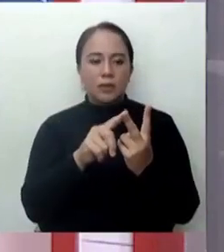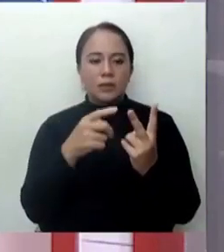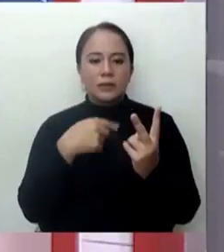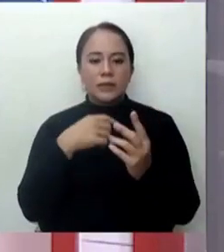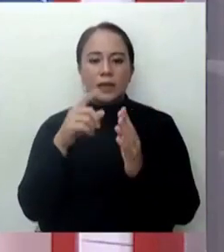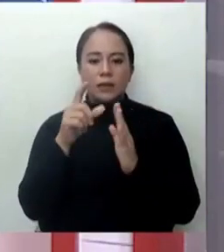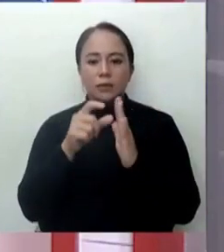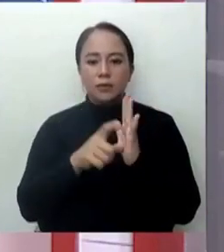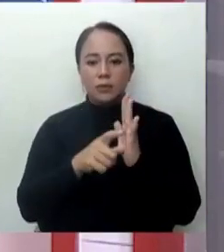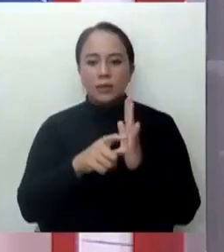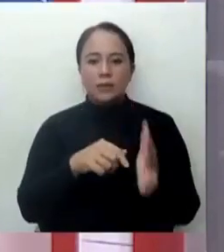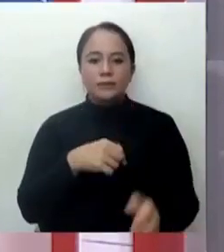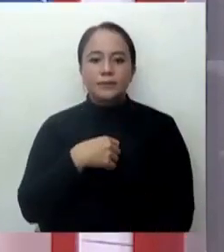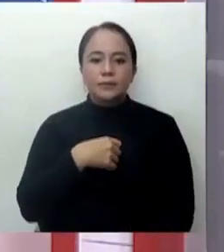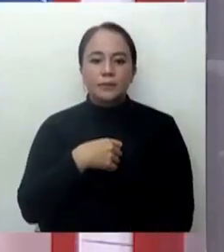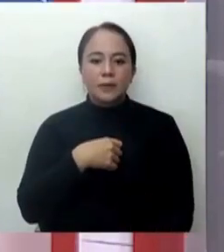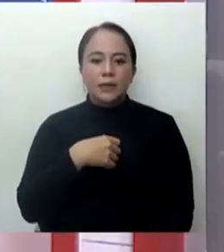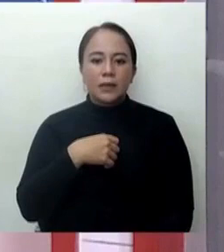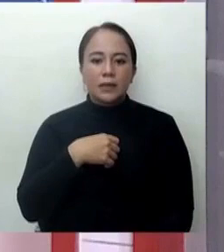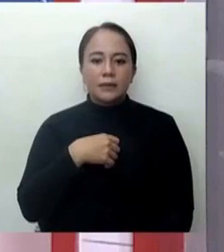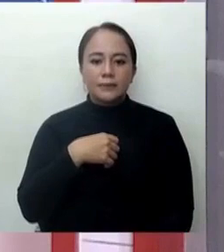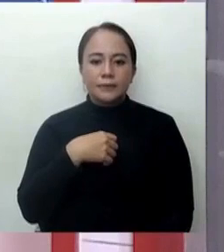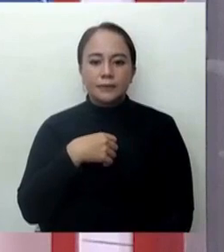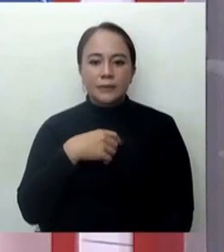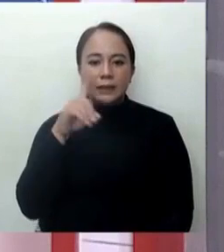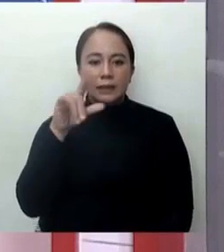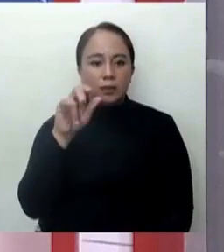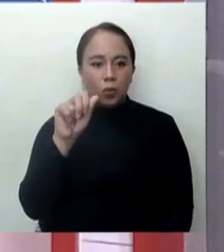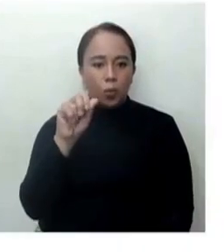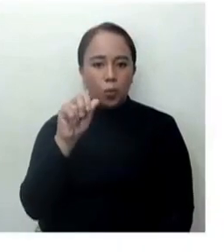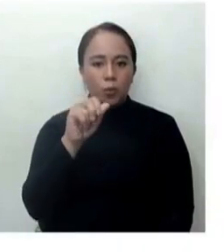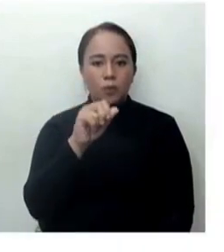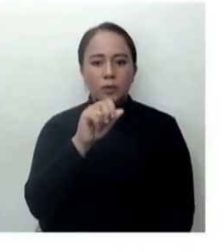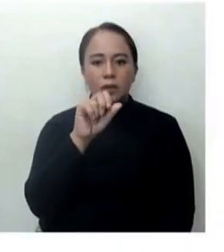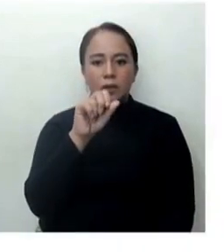Legal Assistance Group joins Dateline Philippines. Good afternoon.